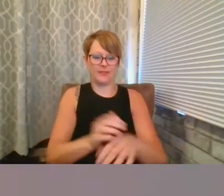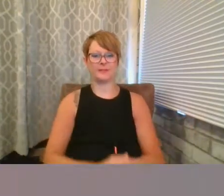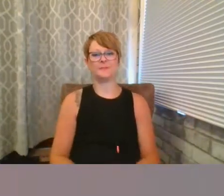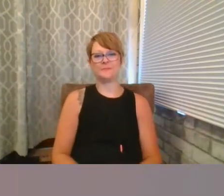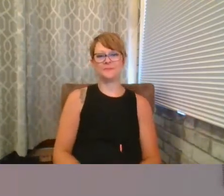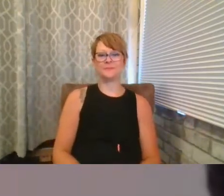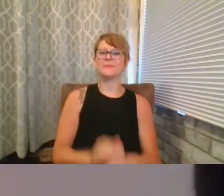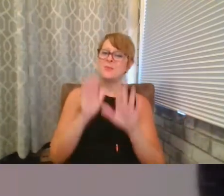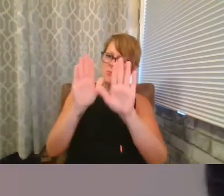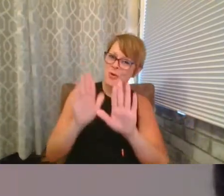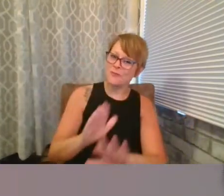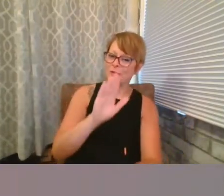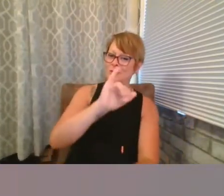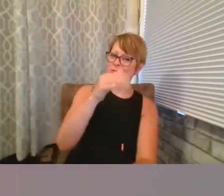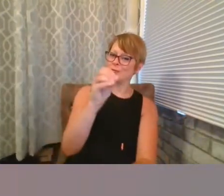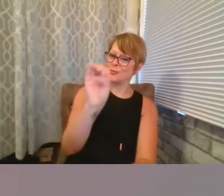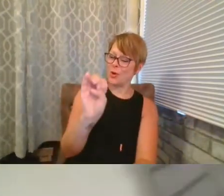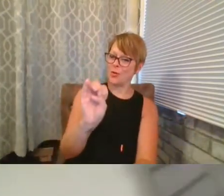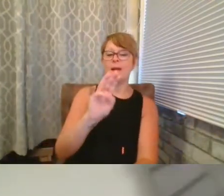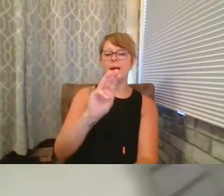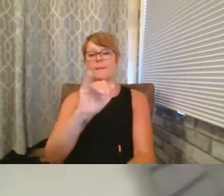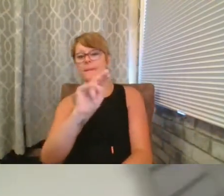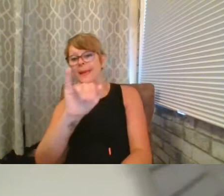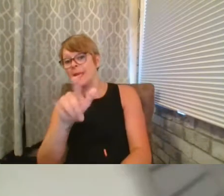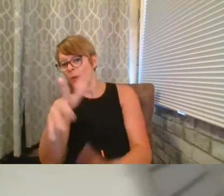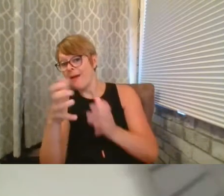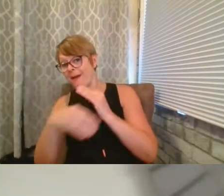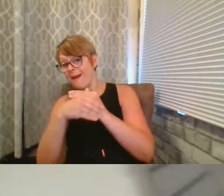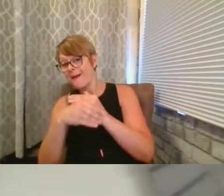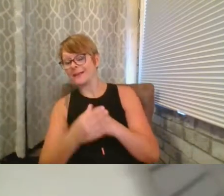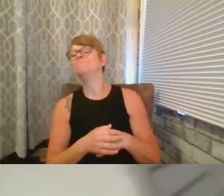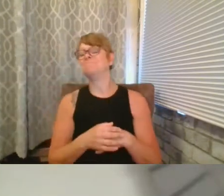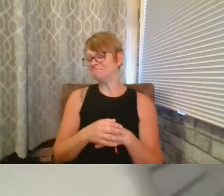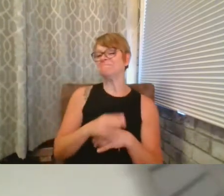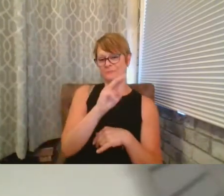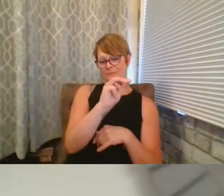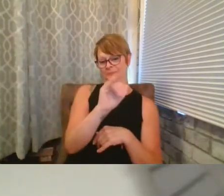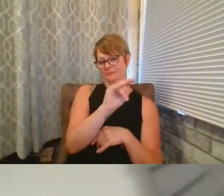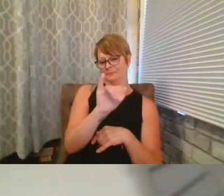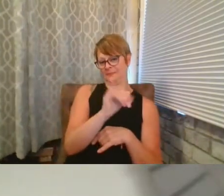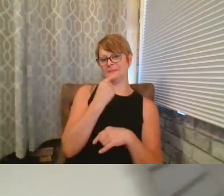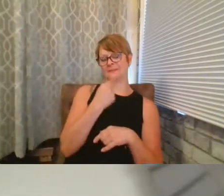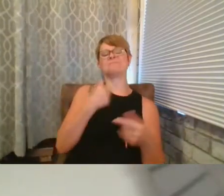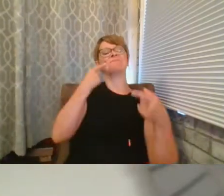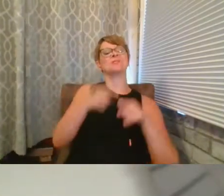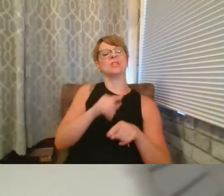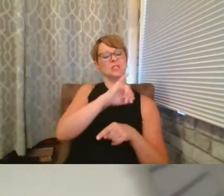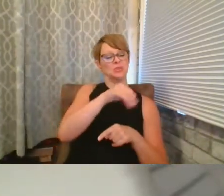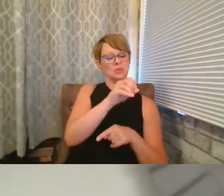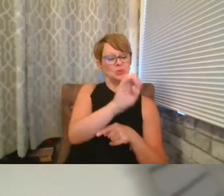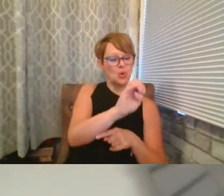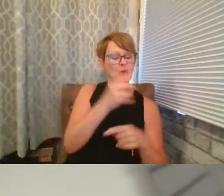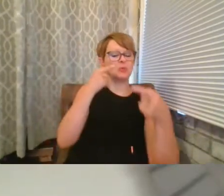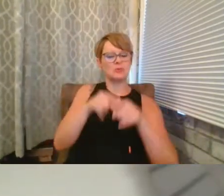Wonderfully said. Yeah. Sorry, go ahead, Minnie. No, I agree with Joe. And with Eldin, what he said, sometimes we are